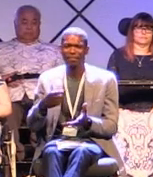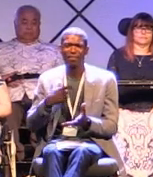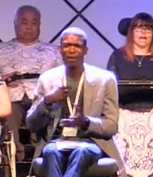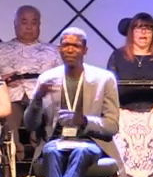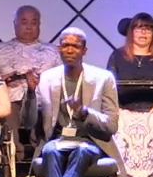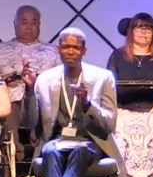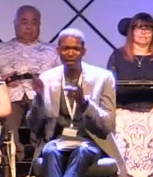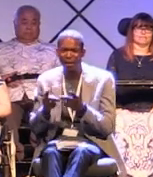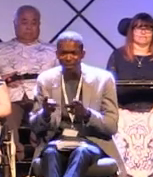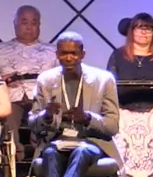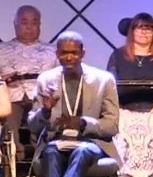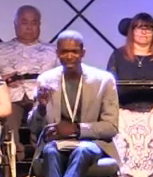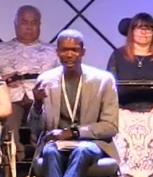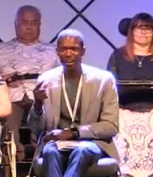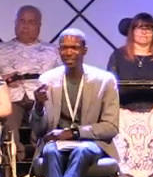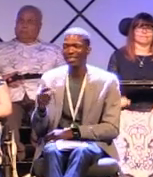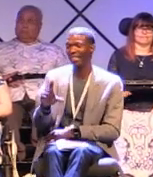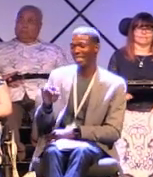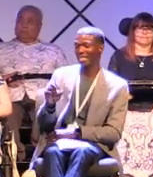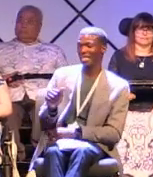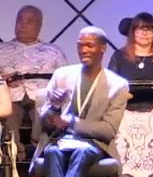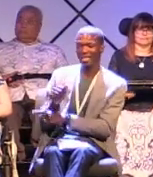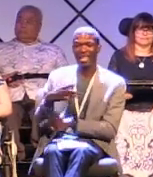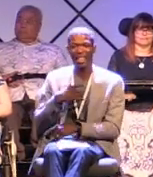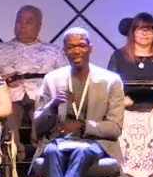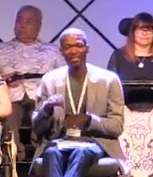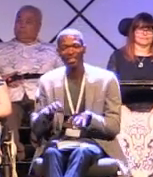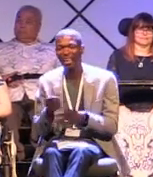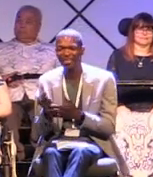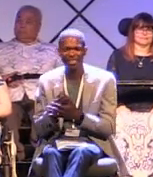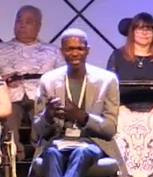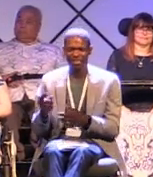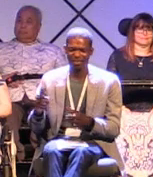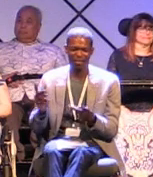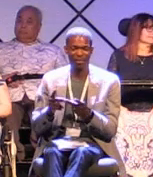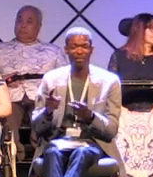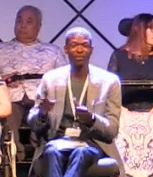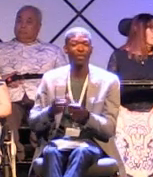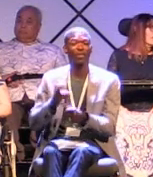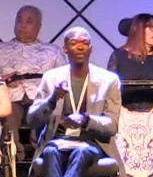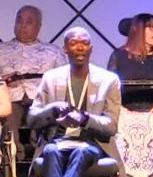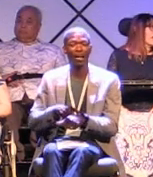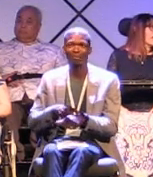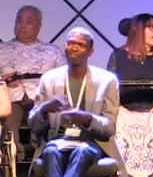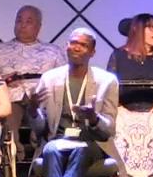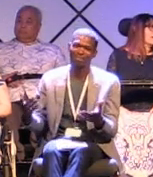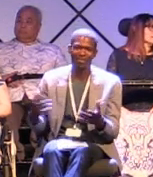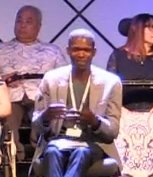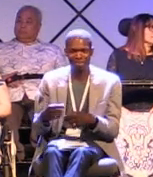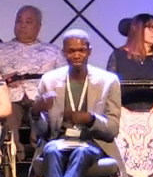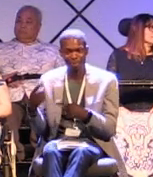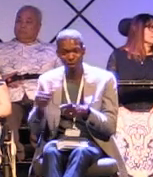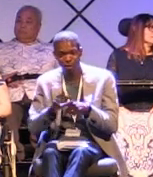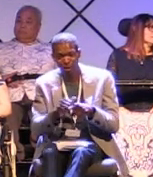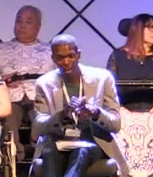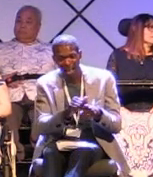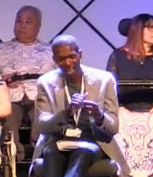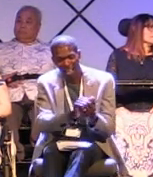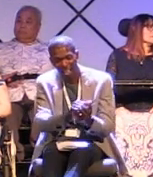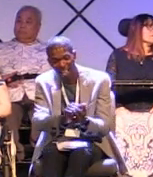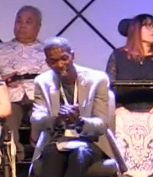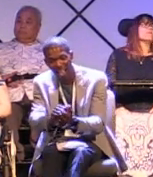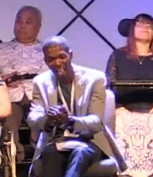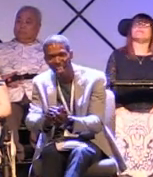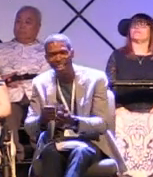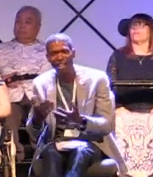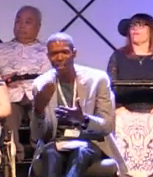to do everything perfect the first time, has had a great time learning and working alongside Kenna, and together